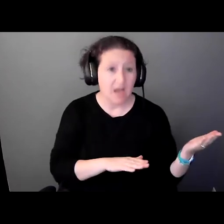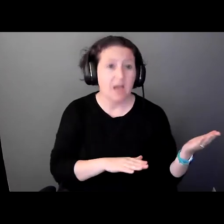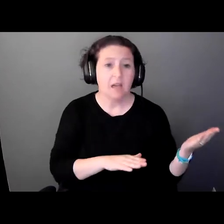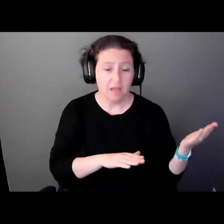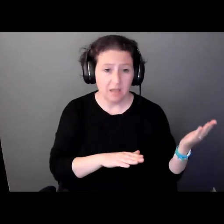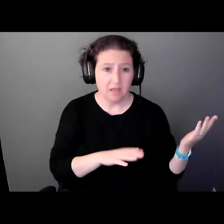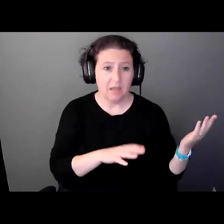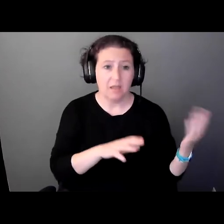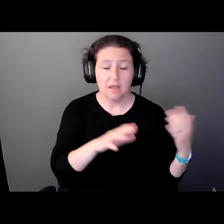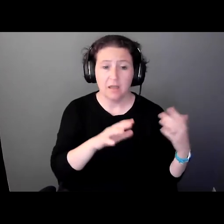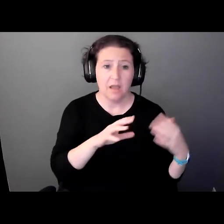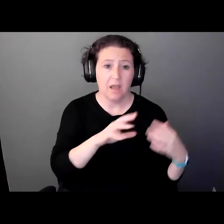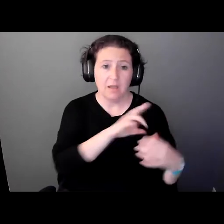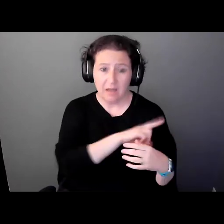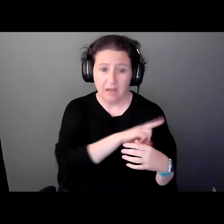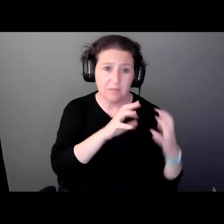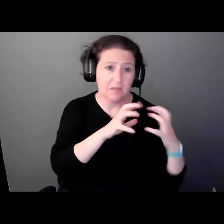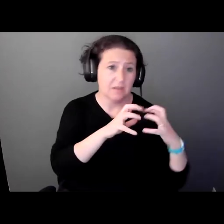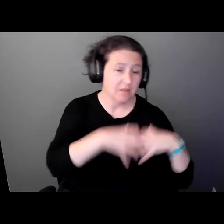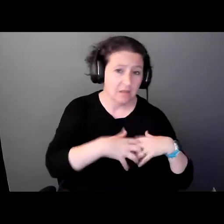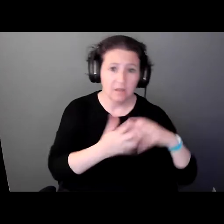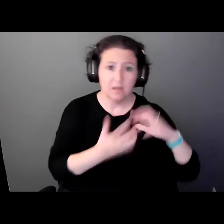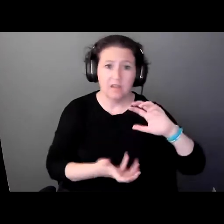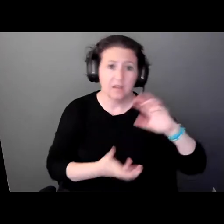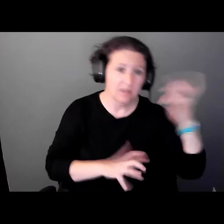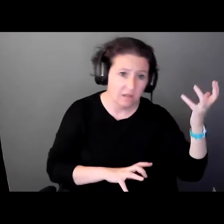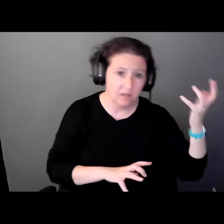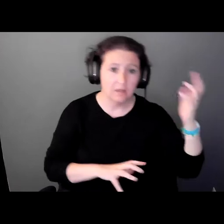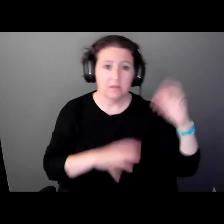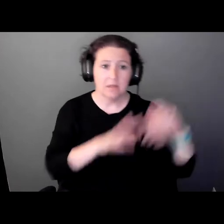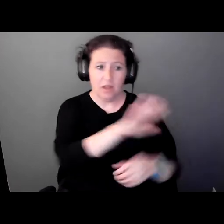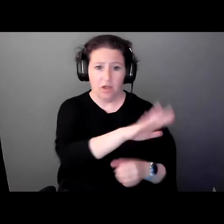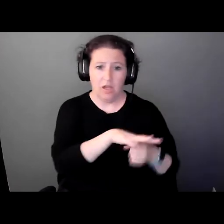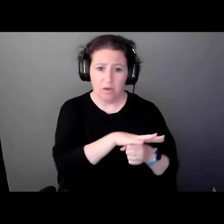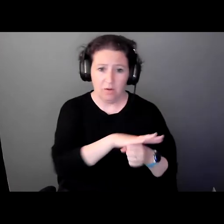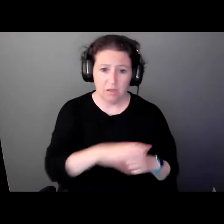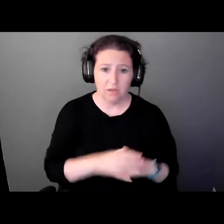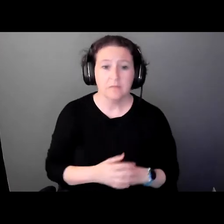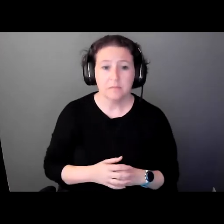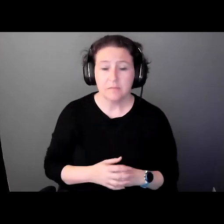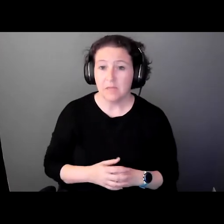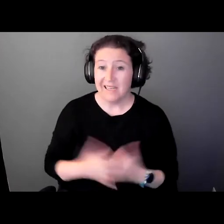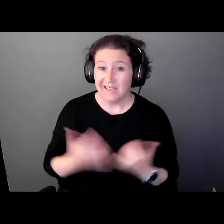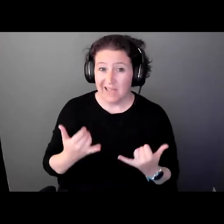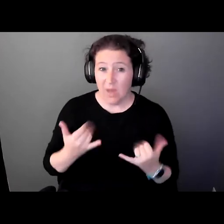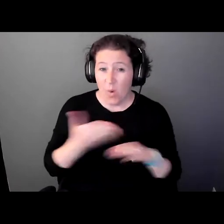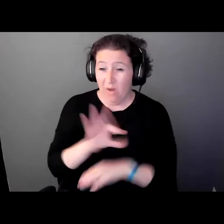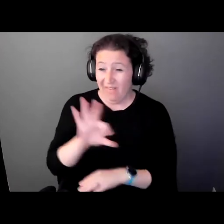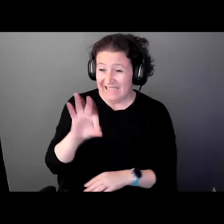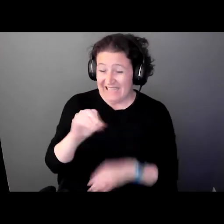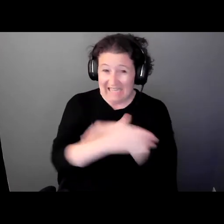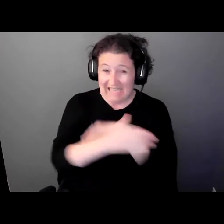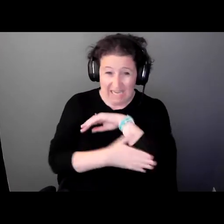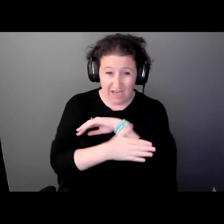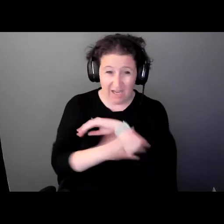healthcare delivery enterprise in many places there. It's now in more than 90 countries. We